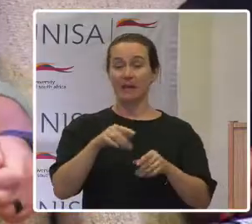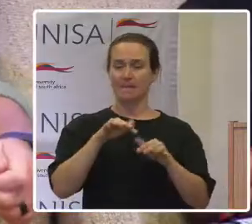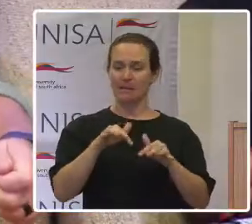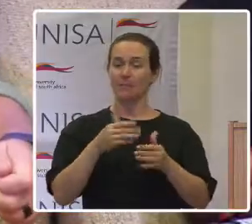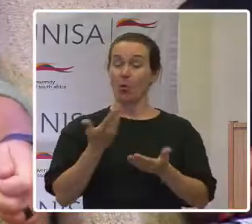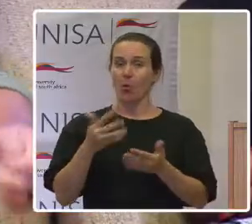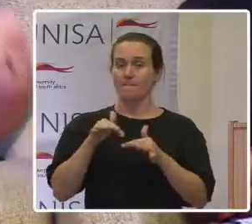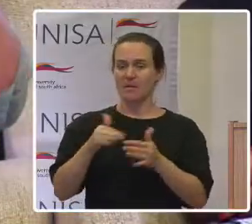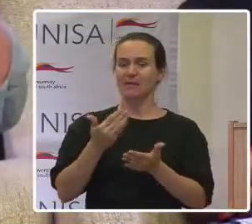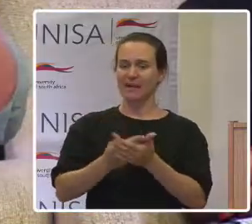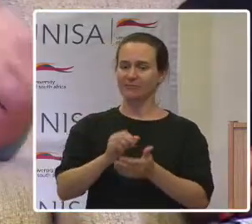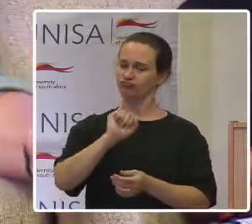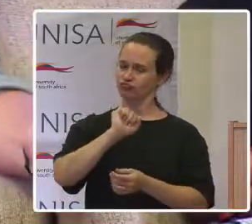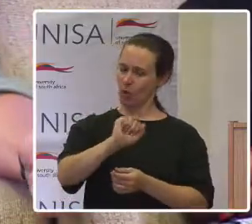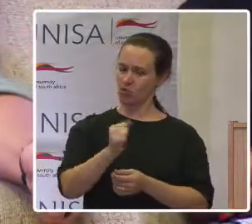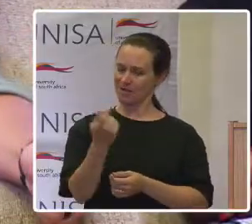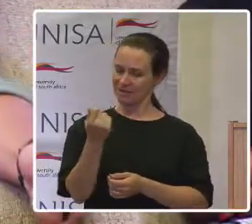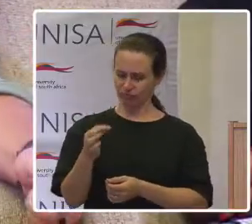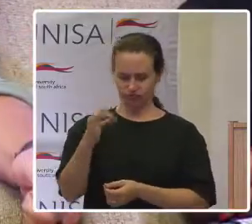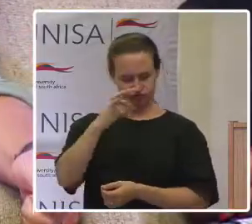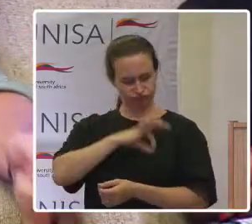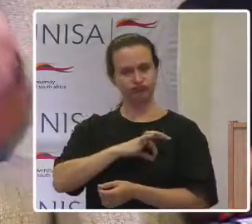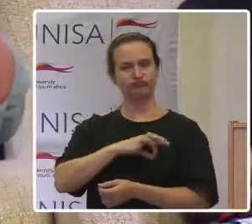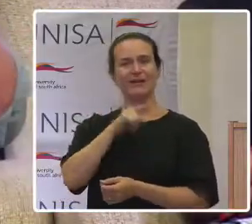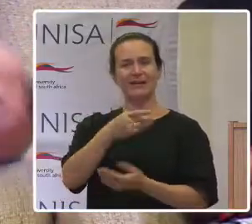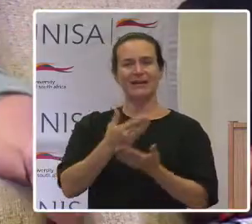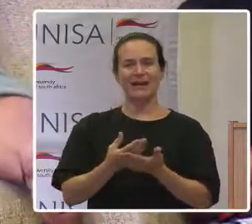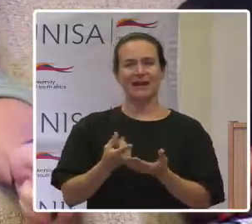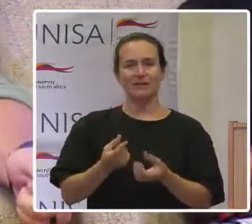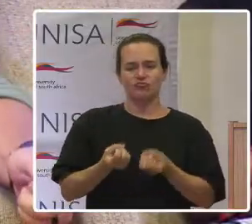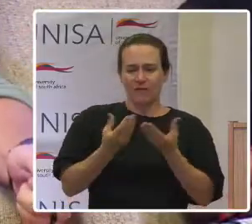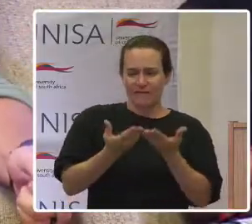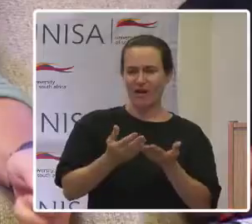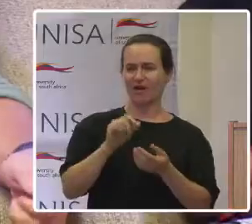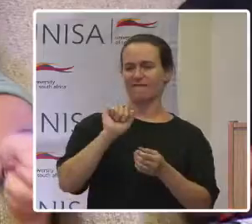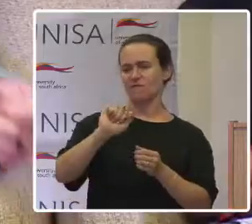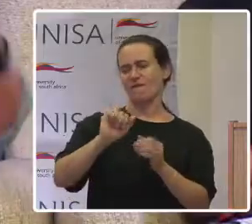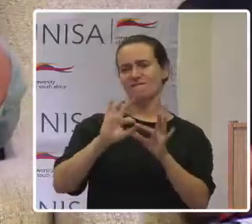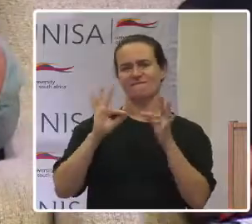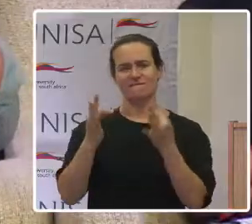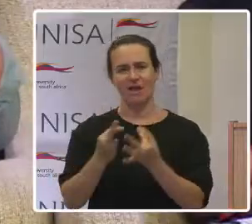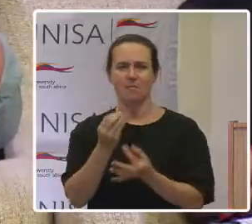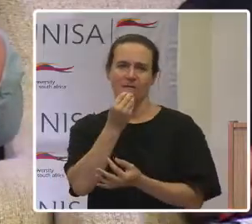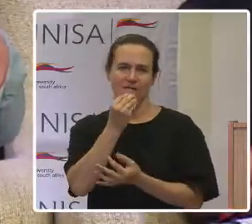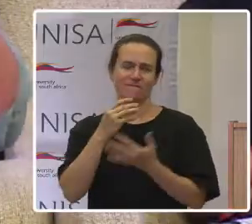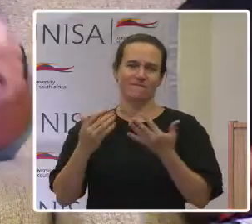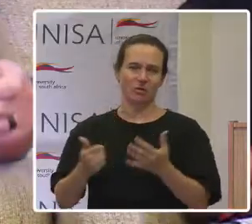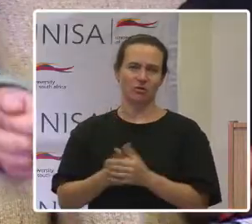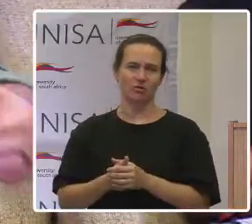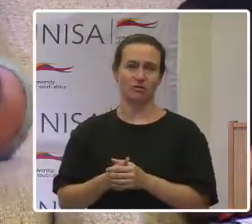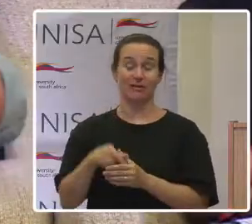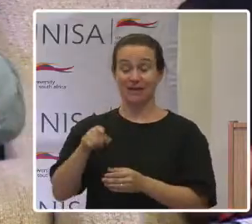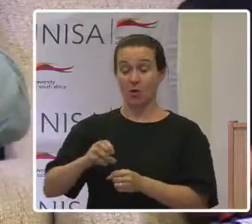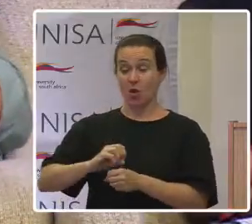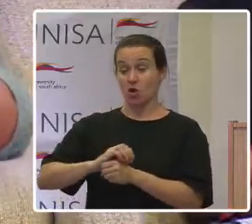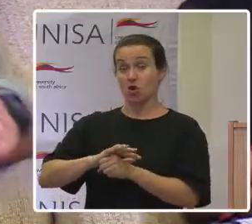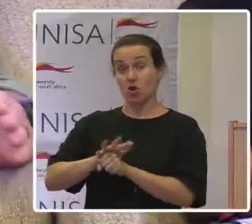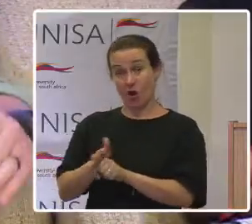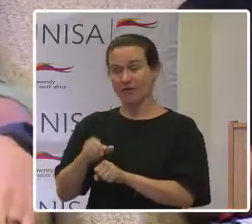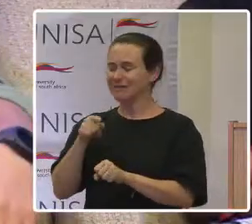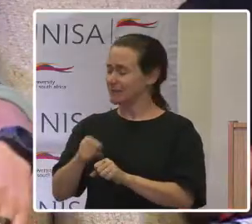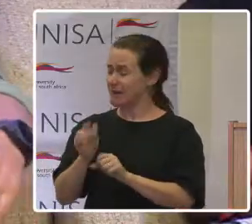earning. They are able to provide, they're able to put food on the table, and COVID